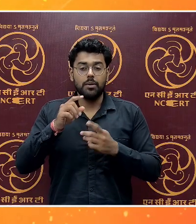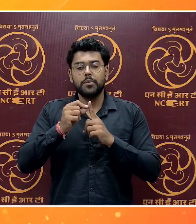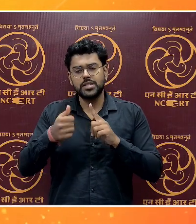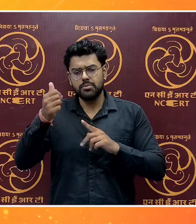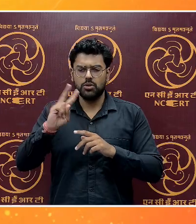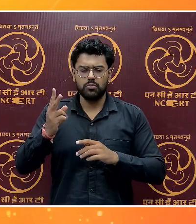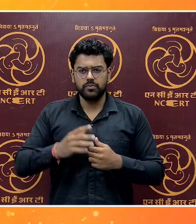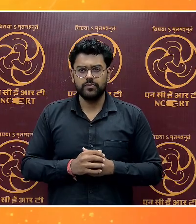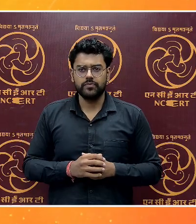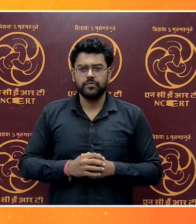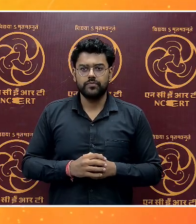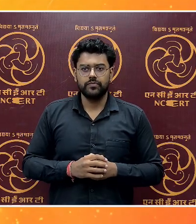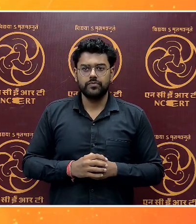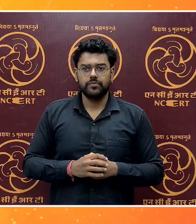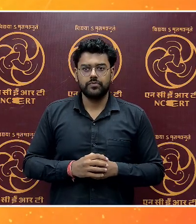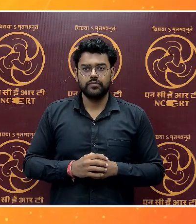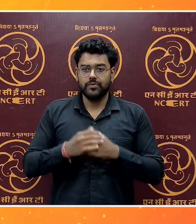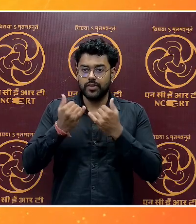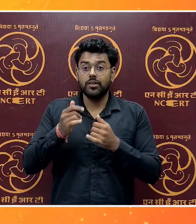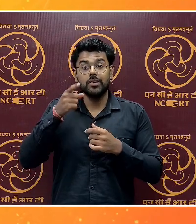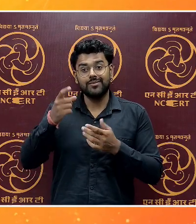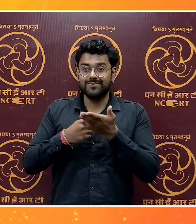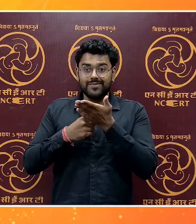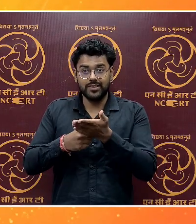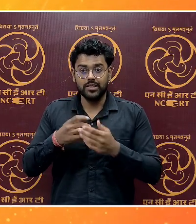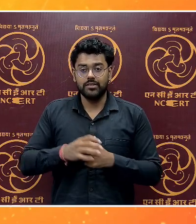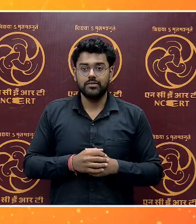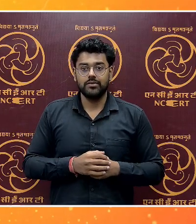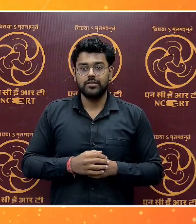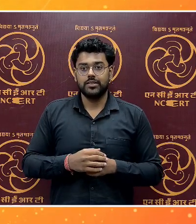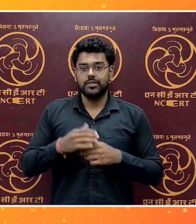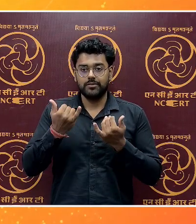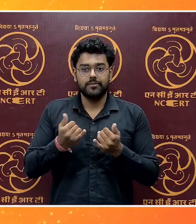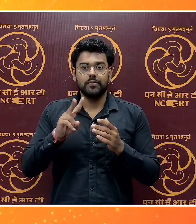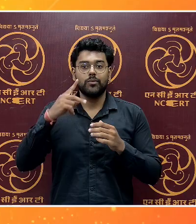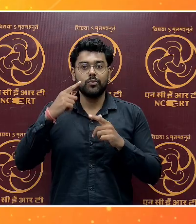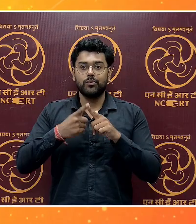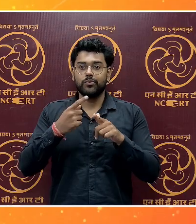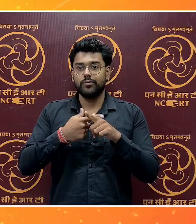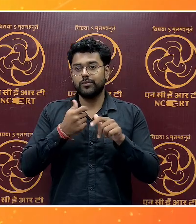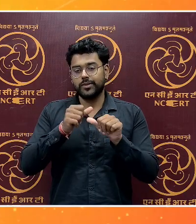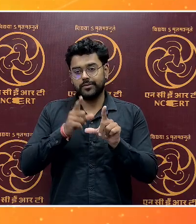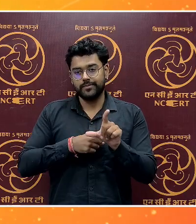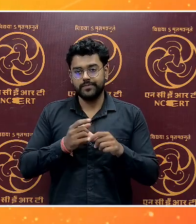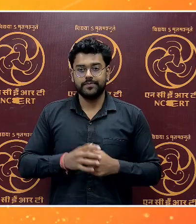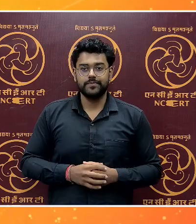principal. So now Jay will be getting the request. So hand it over to Jay. Yeah, thanks, Divyas.